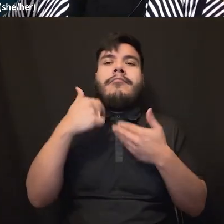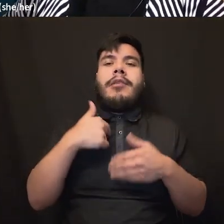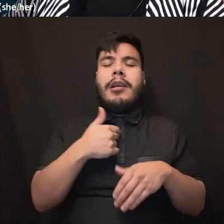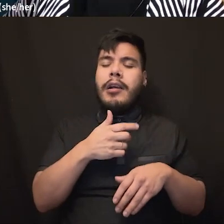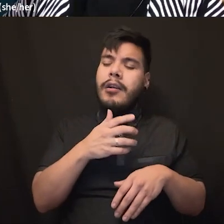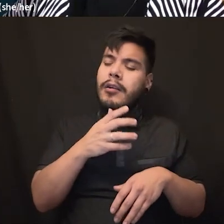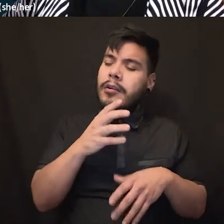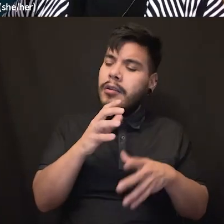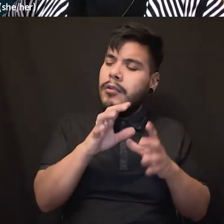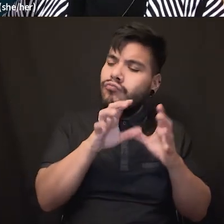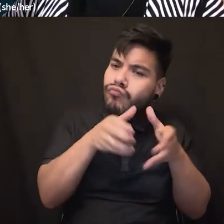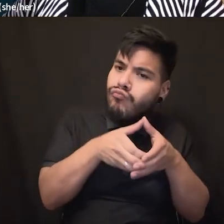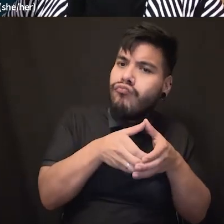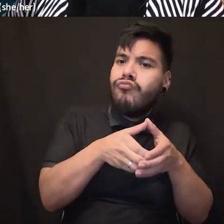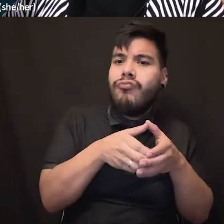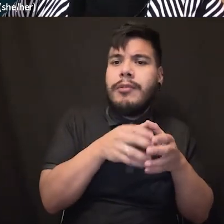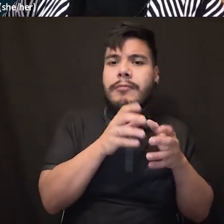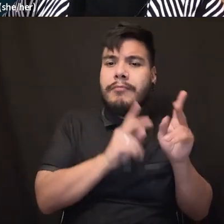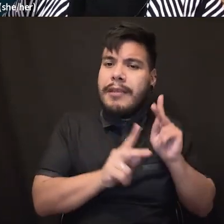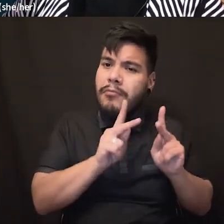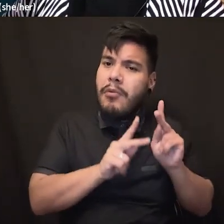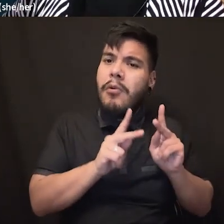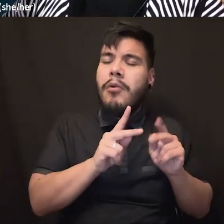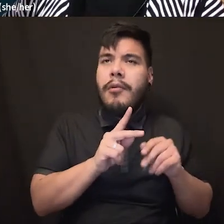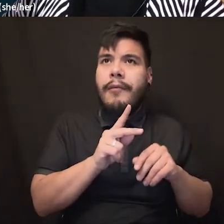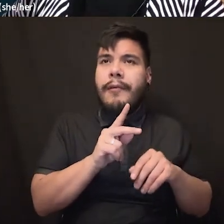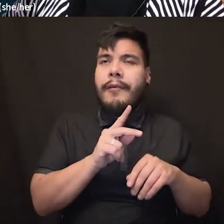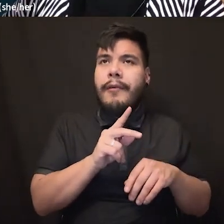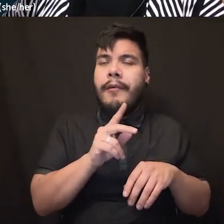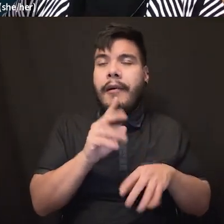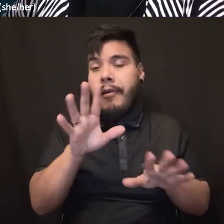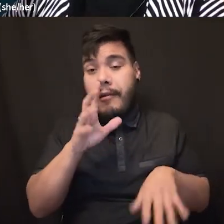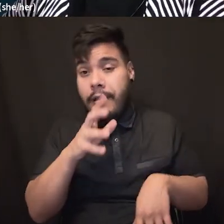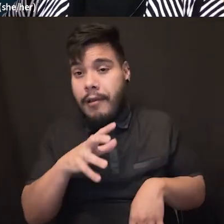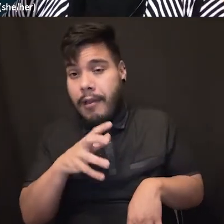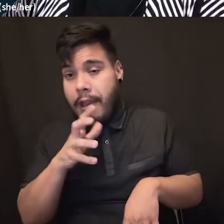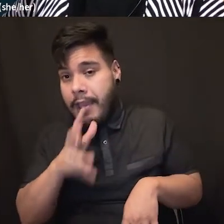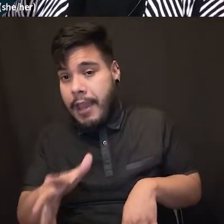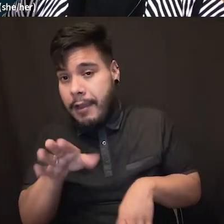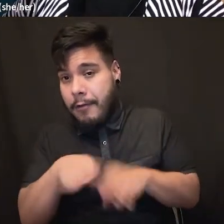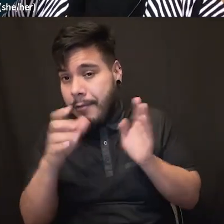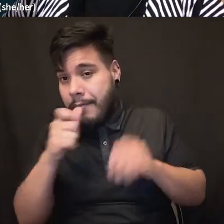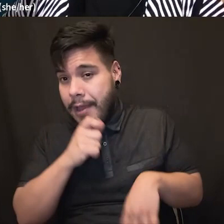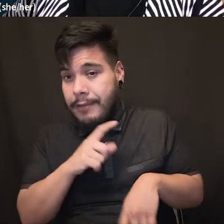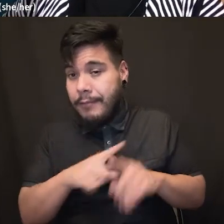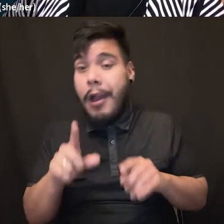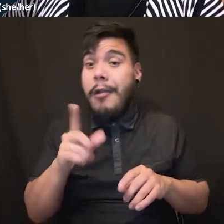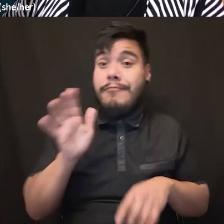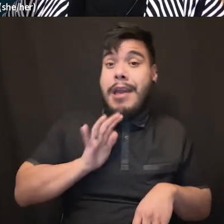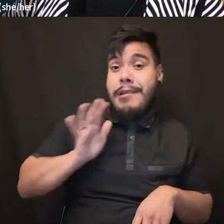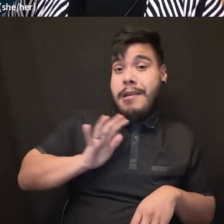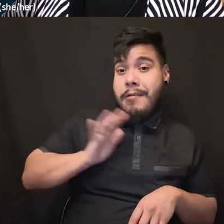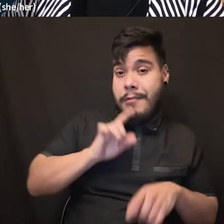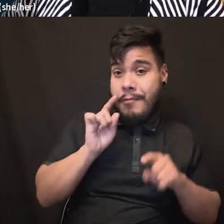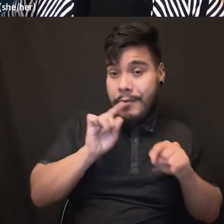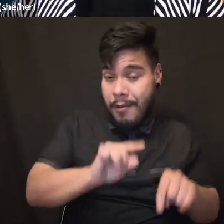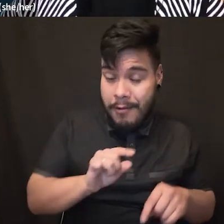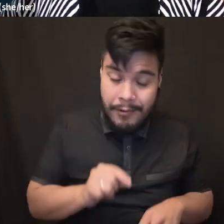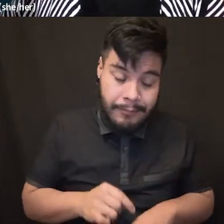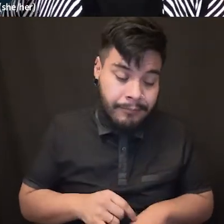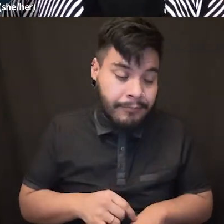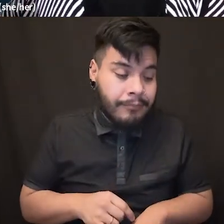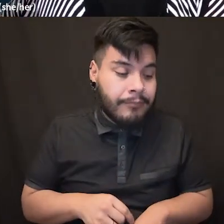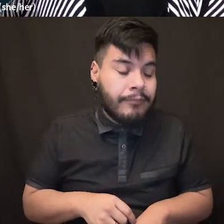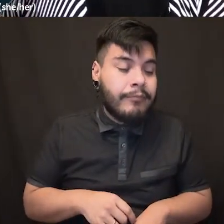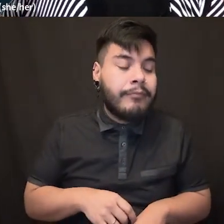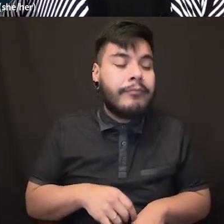do open mics with. Well, I hate open mics. I don't do them a whole lot anymore. But when I do, when I would go to them. But then the other